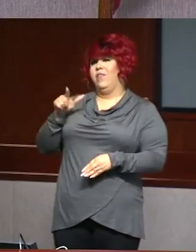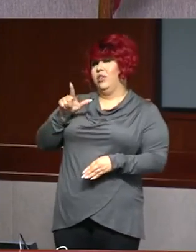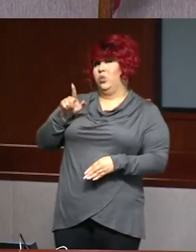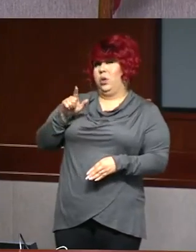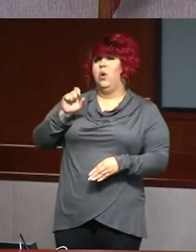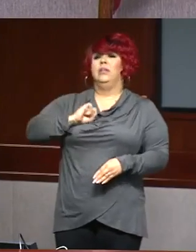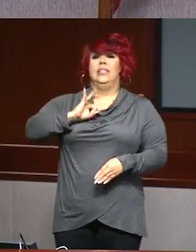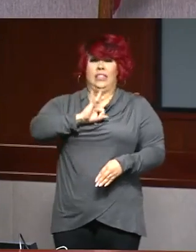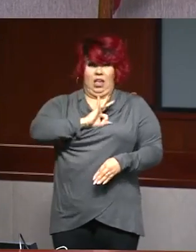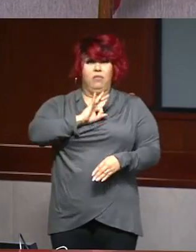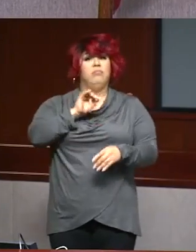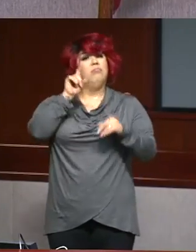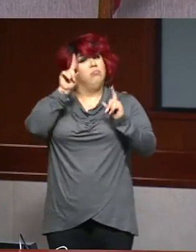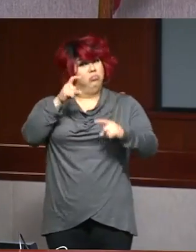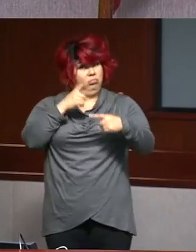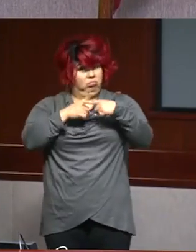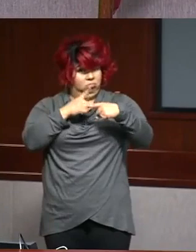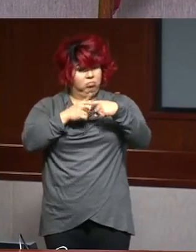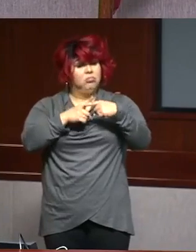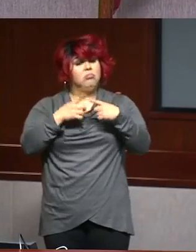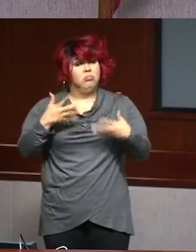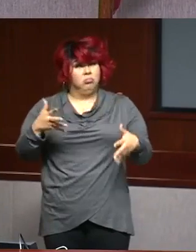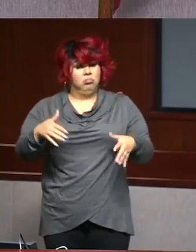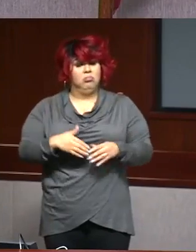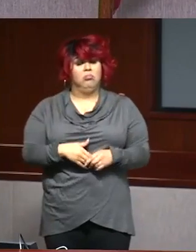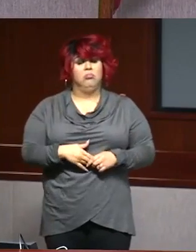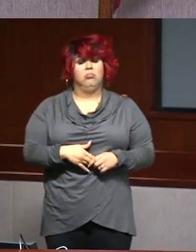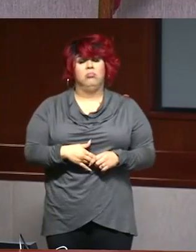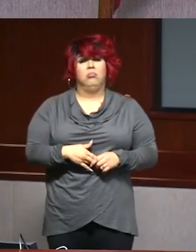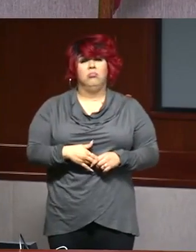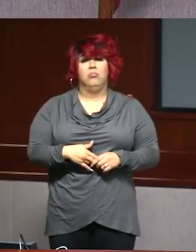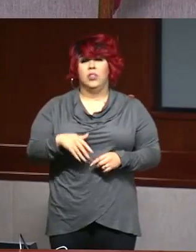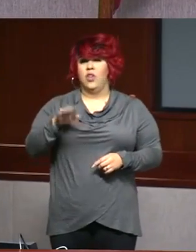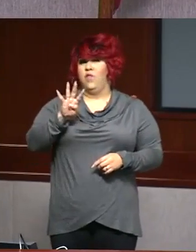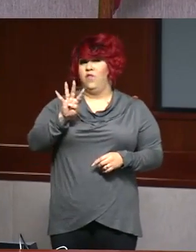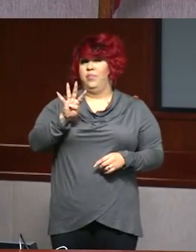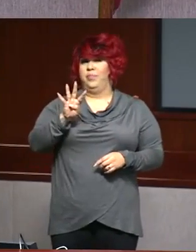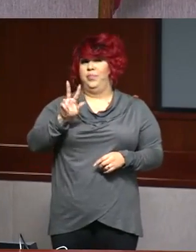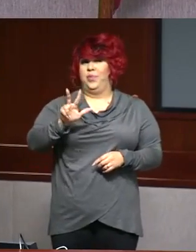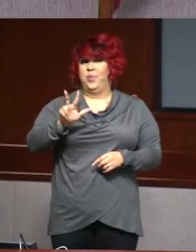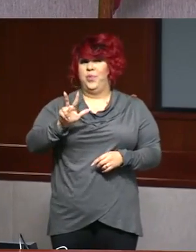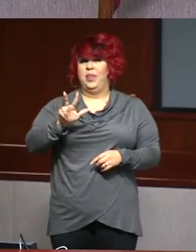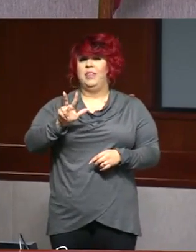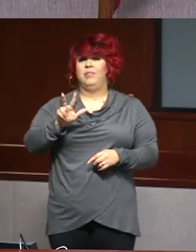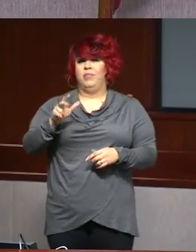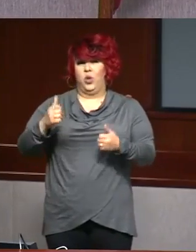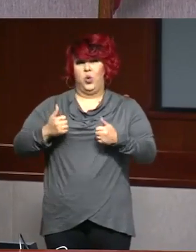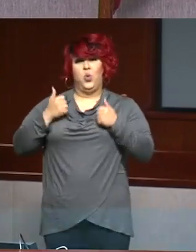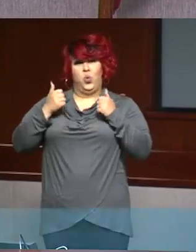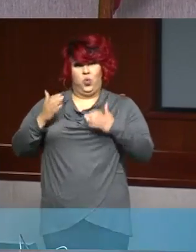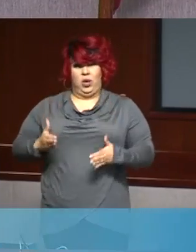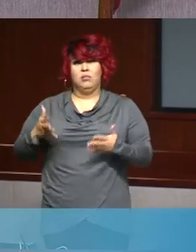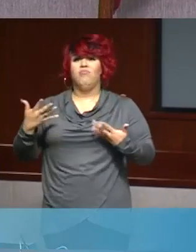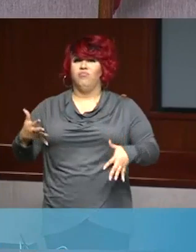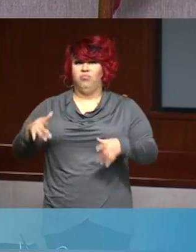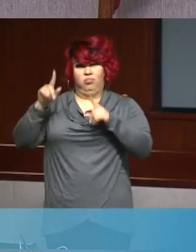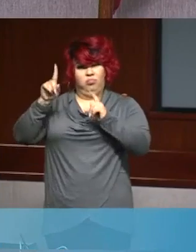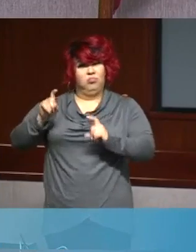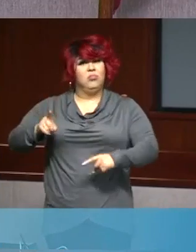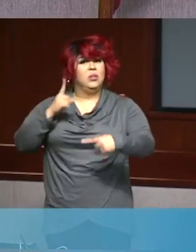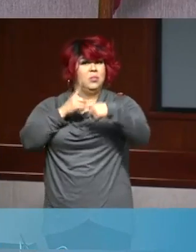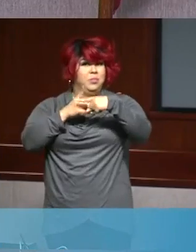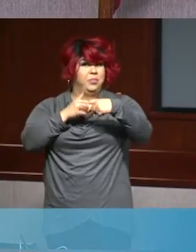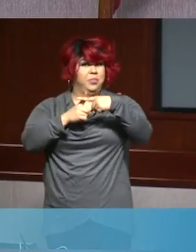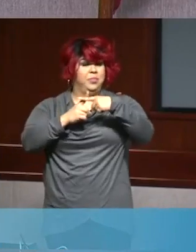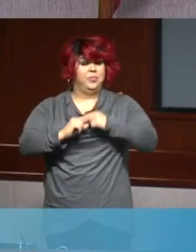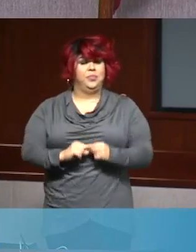healthcare workers that have tested positive for COVID-19, 43 cumulative residents that have tested positive for